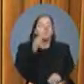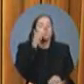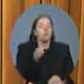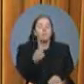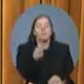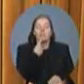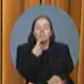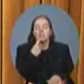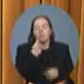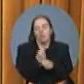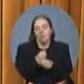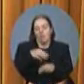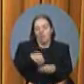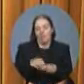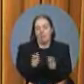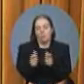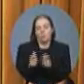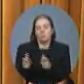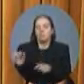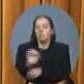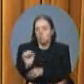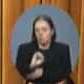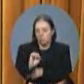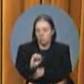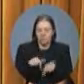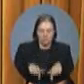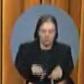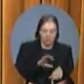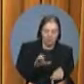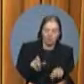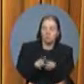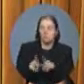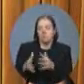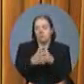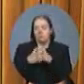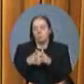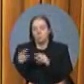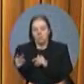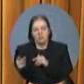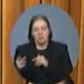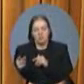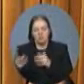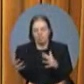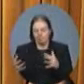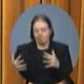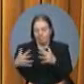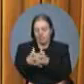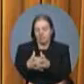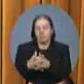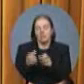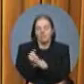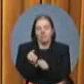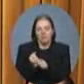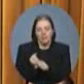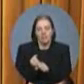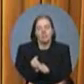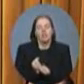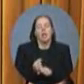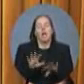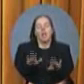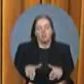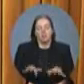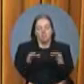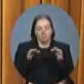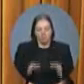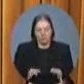both sides of the border because it is an integrated industry. He's going to make a decision, a well-thought-out decision in due course in